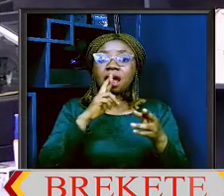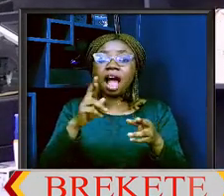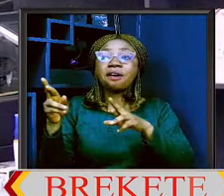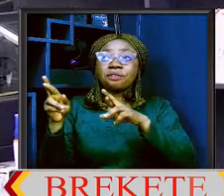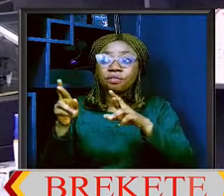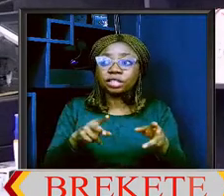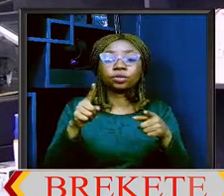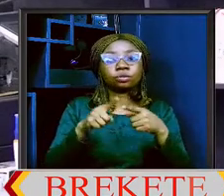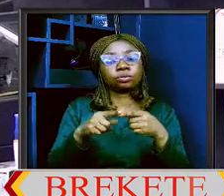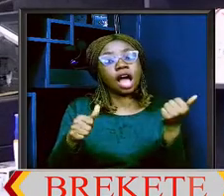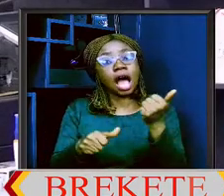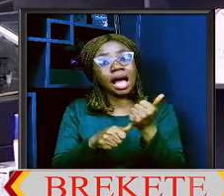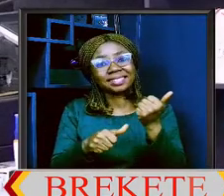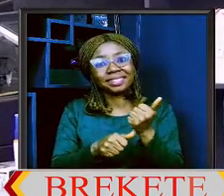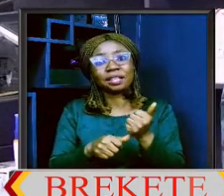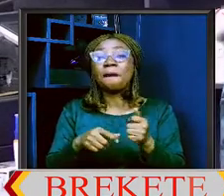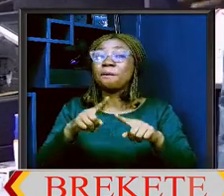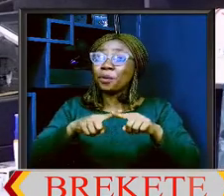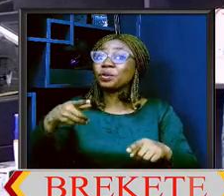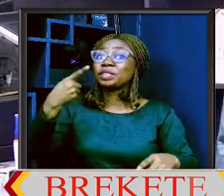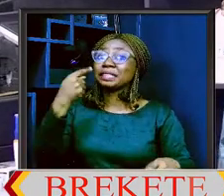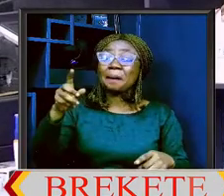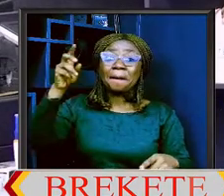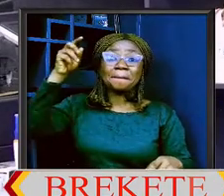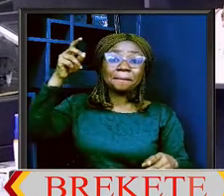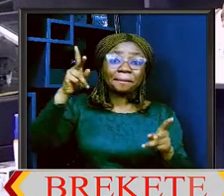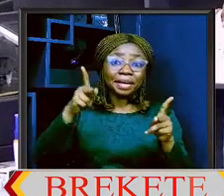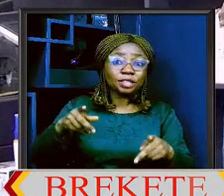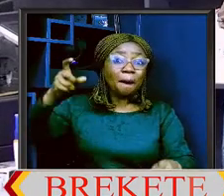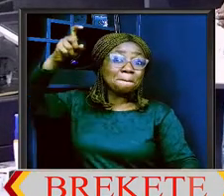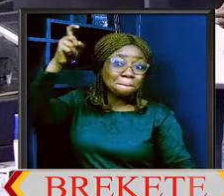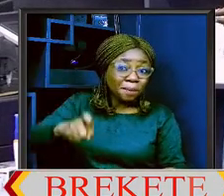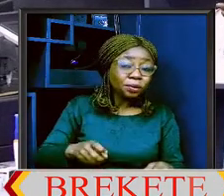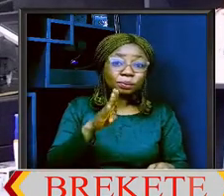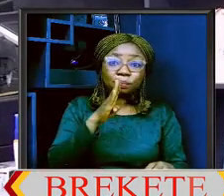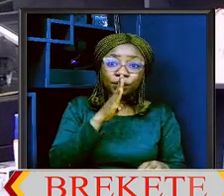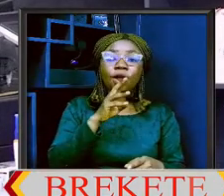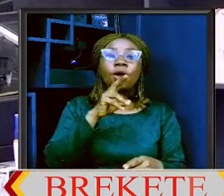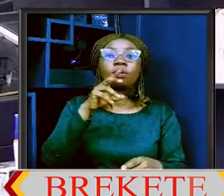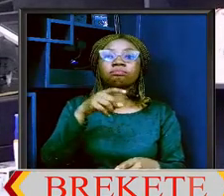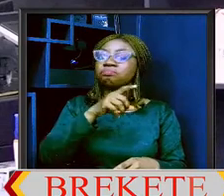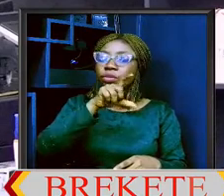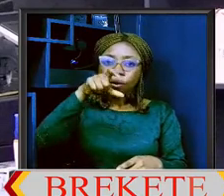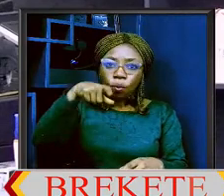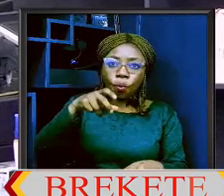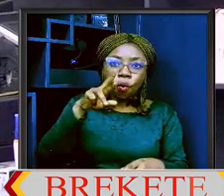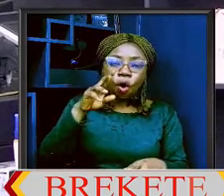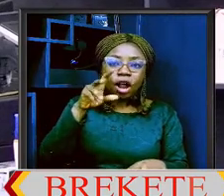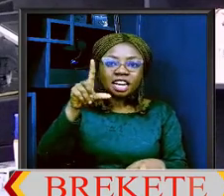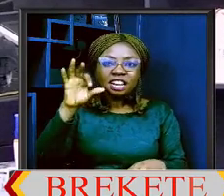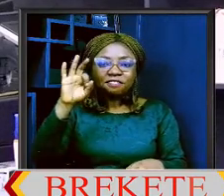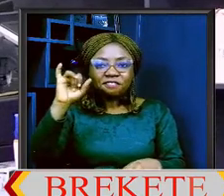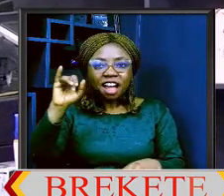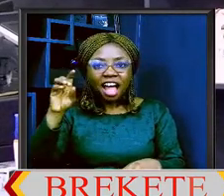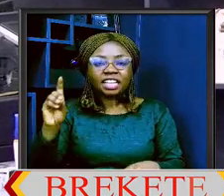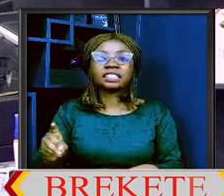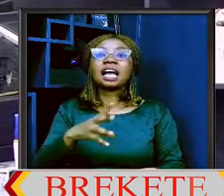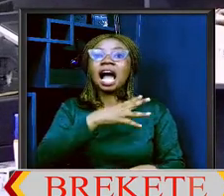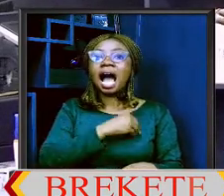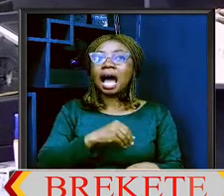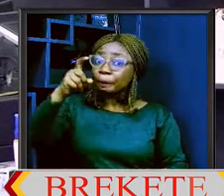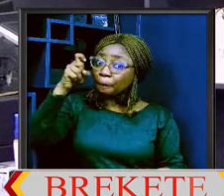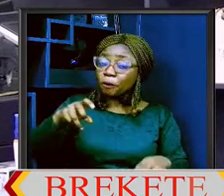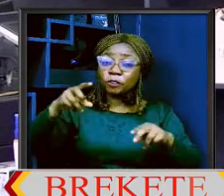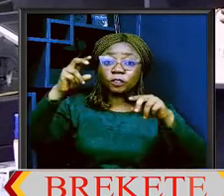on the condition that the person is qualified for that for that program and the person uh sit for Jam or